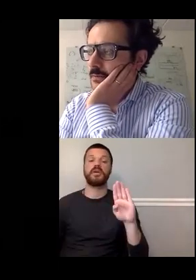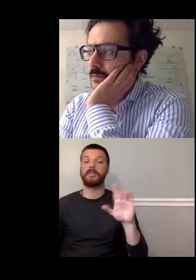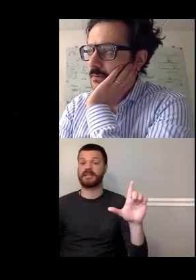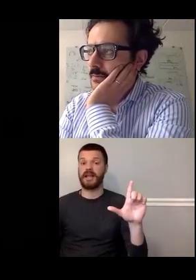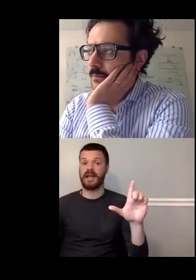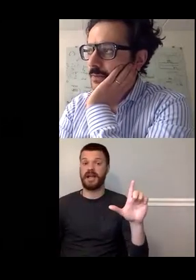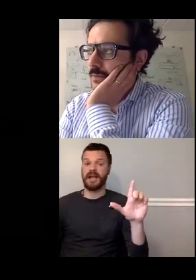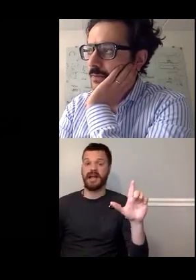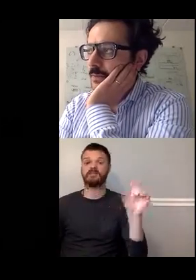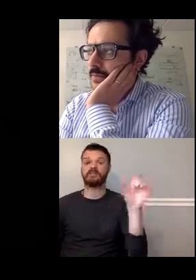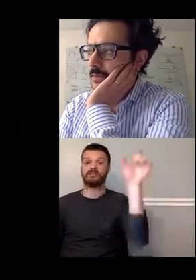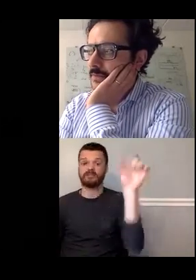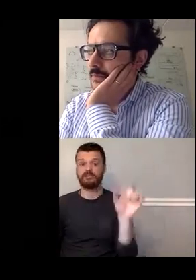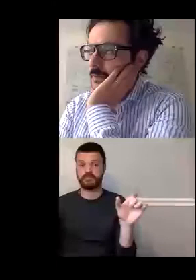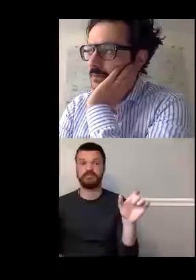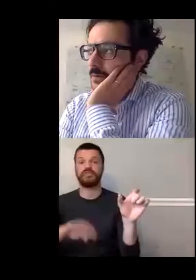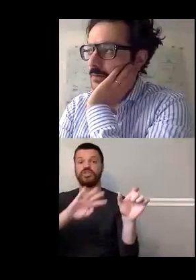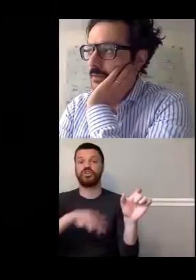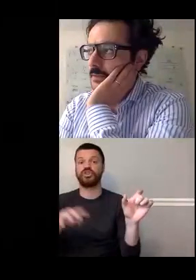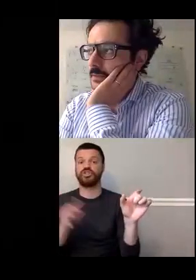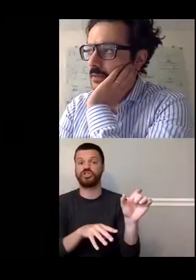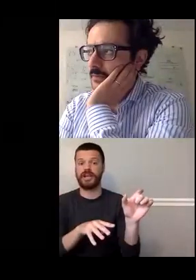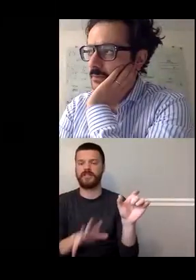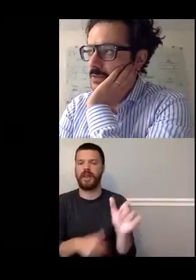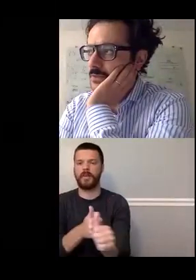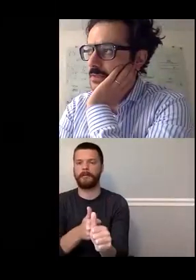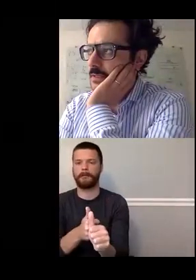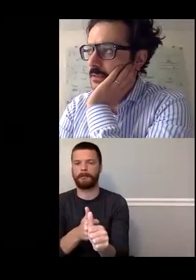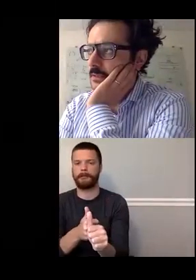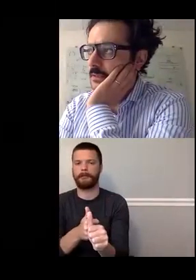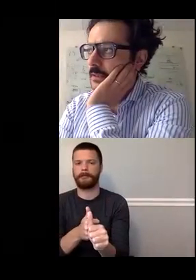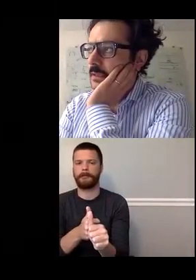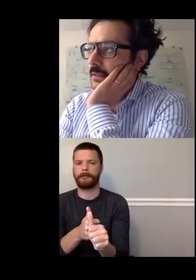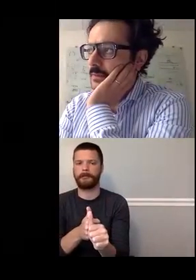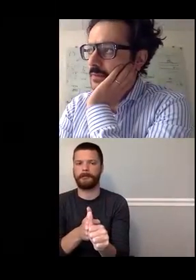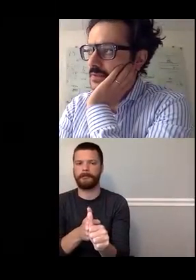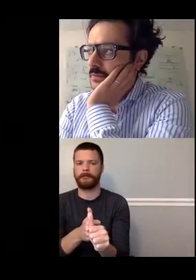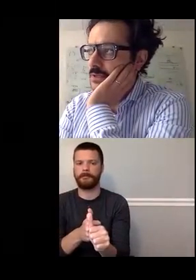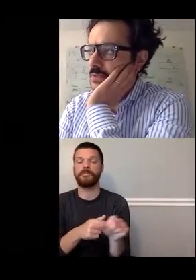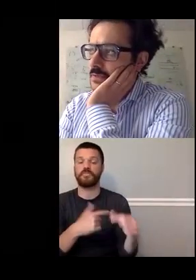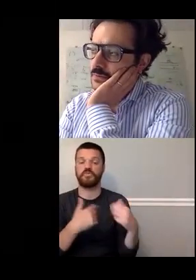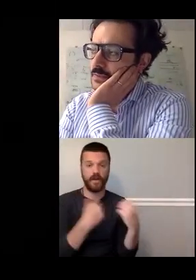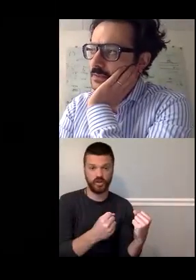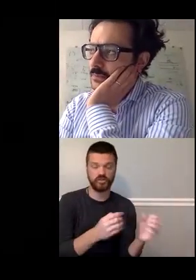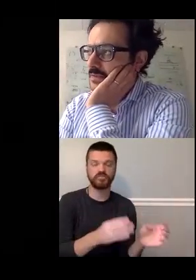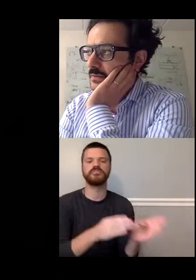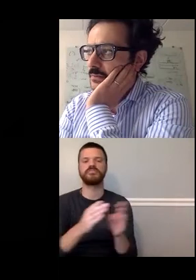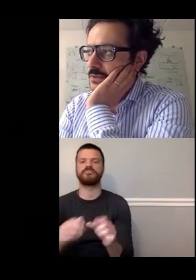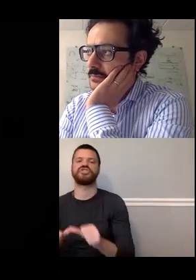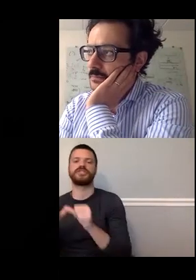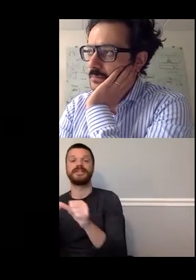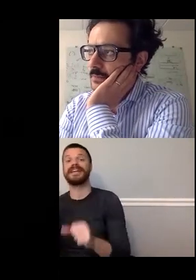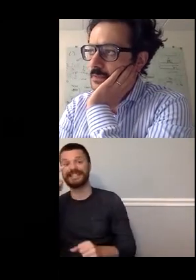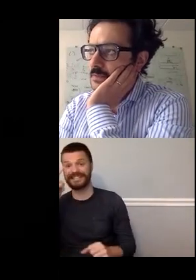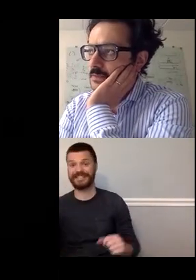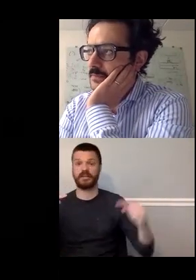checkered bar after at follow-up in the recovered patients and in the persistent patients. As you can see, the persistent